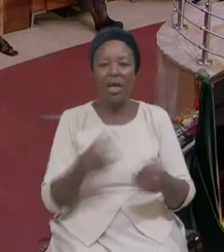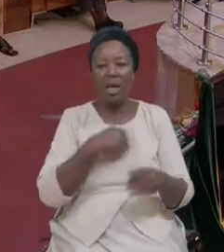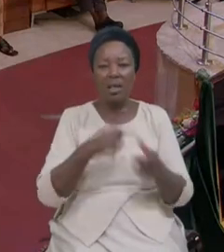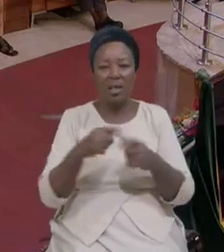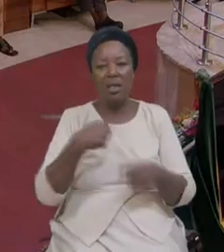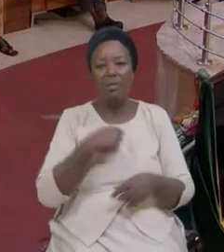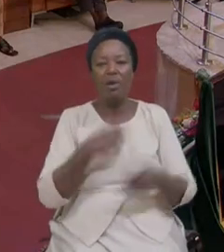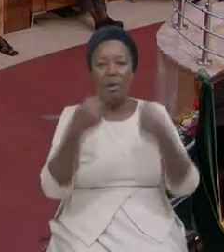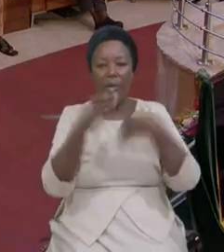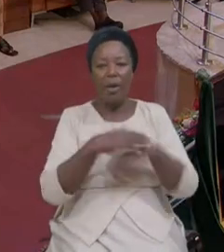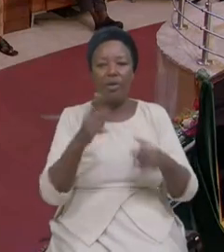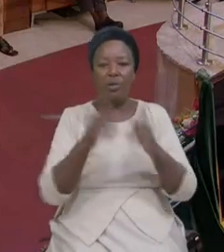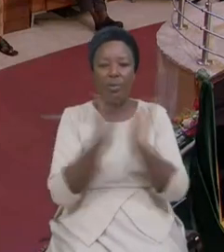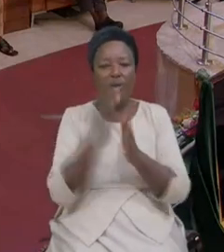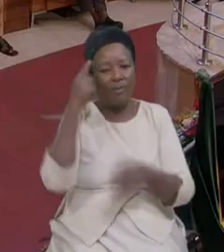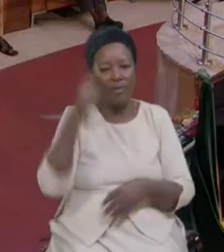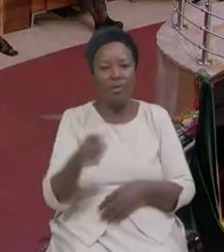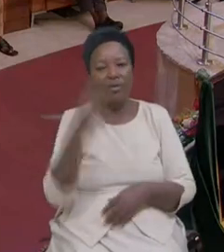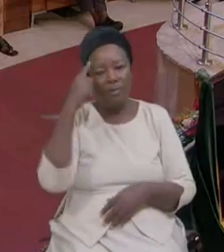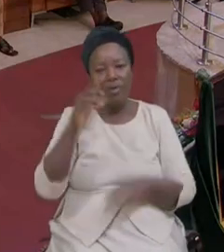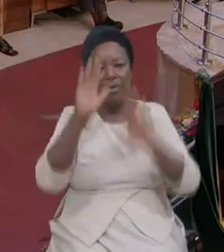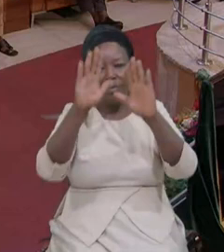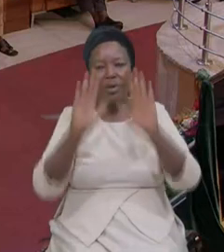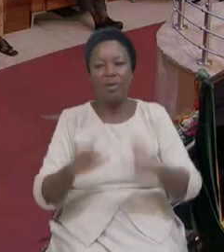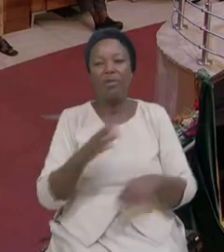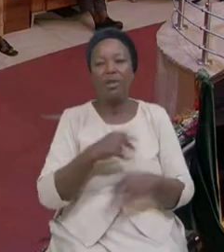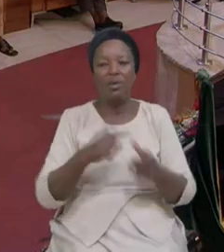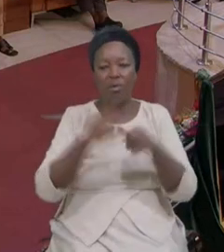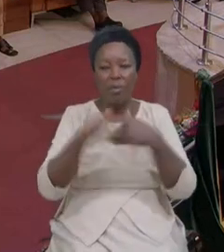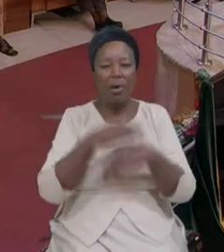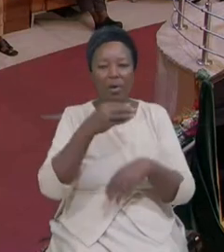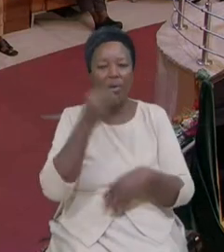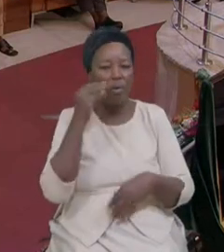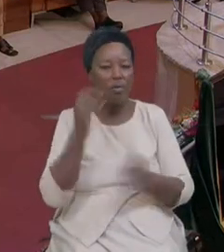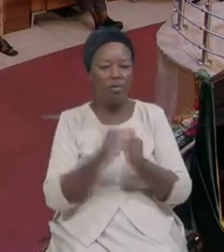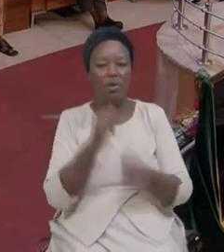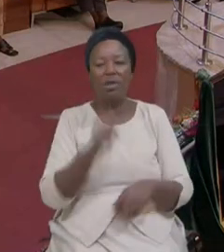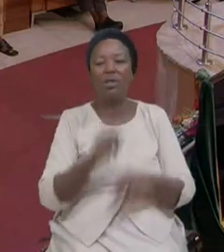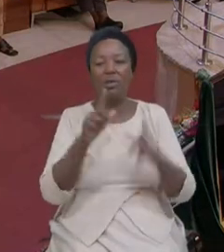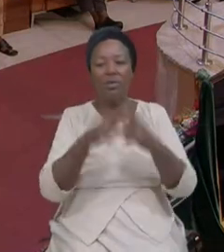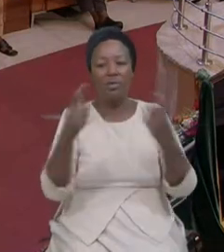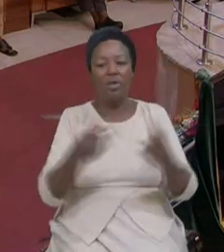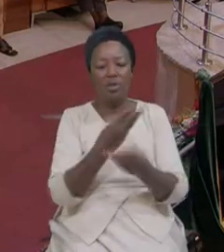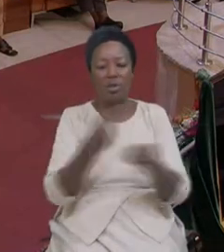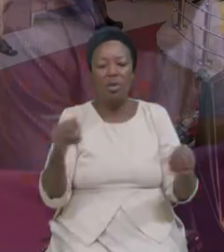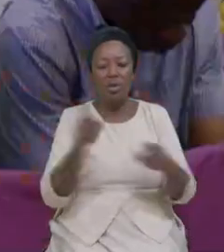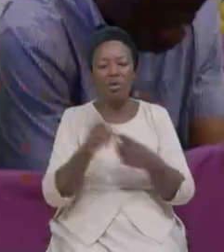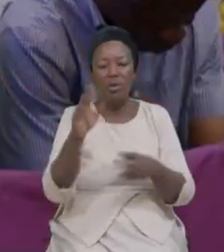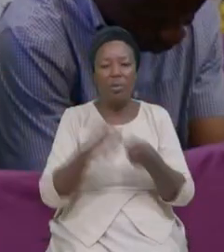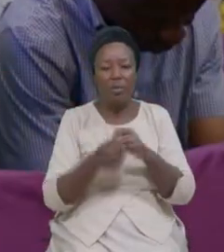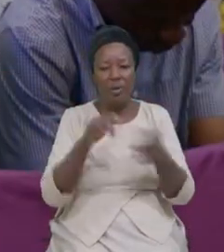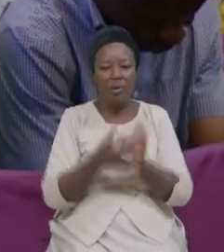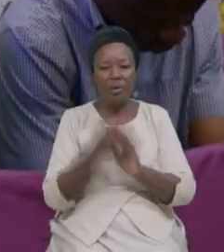back to pray for you, that all your challenges and all the problems, everything will vanish away in Jesus'